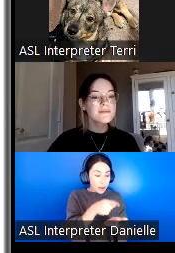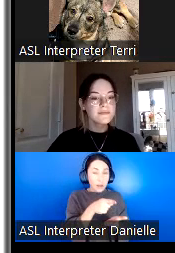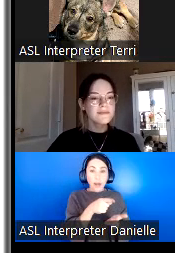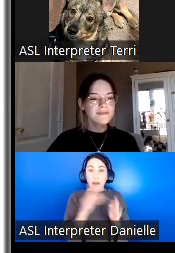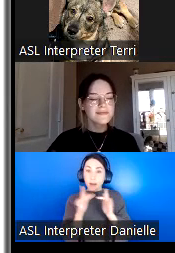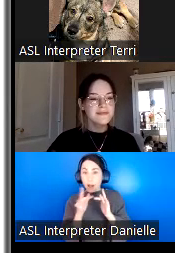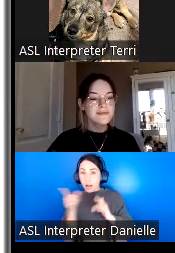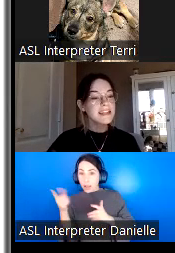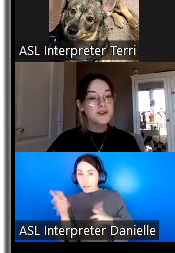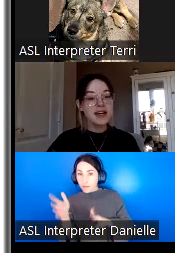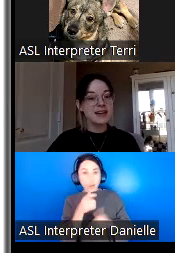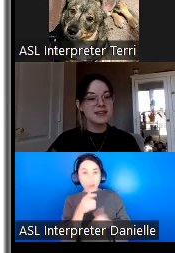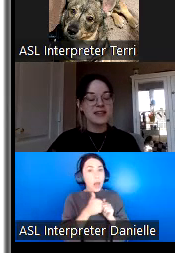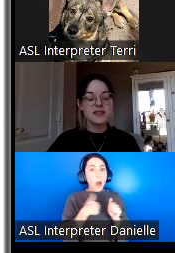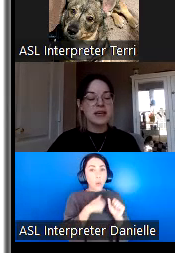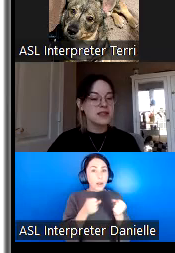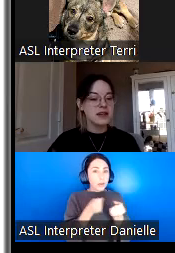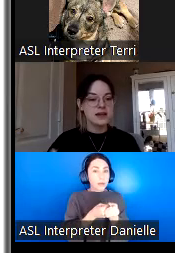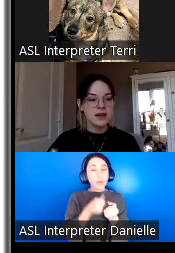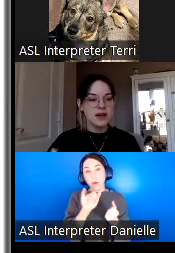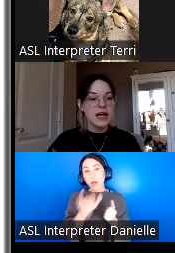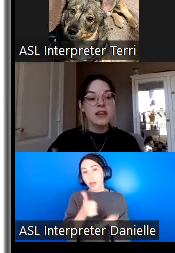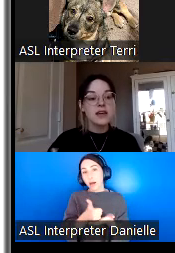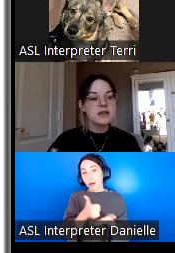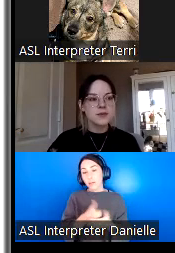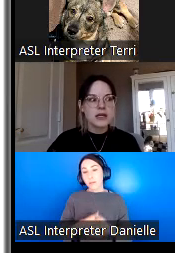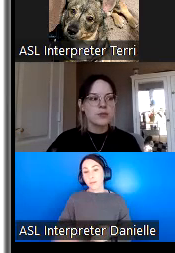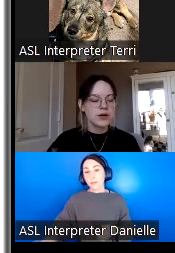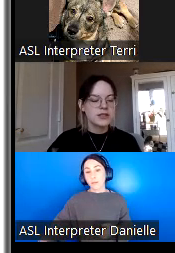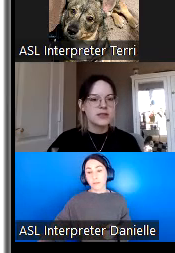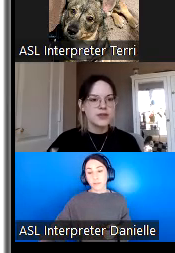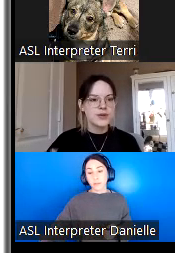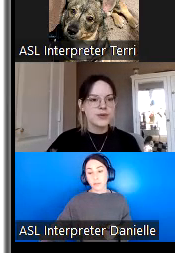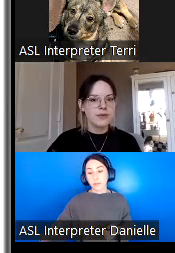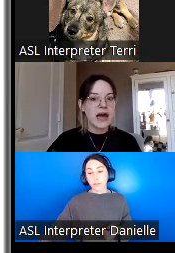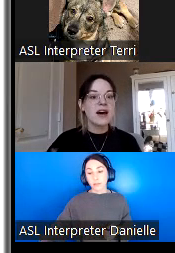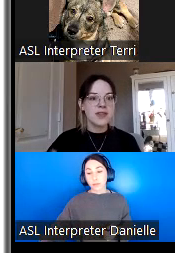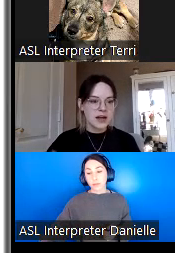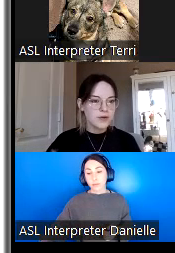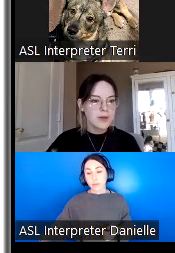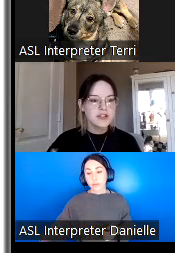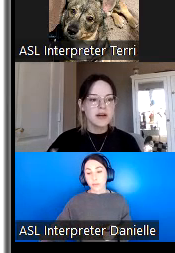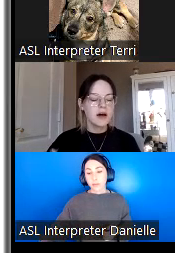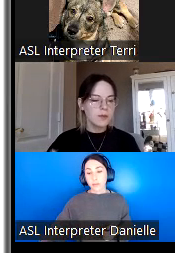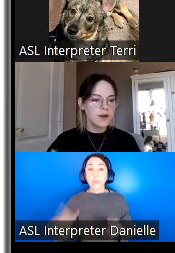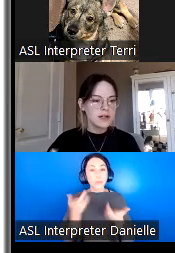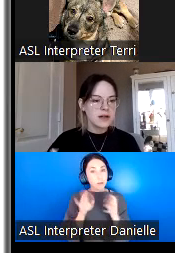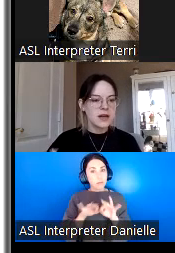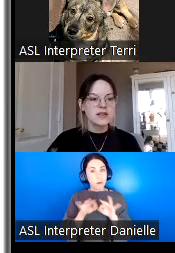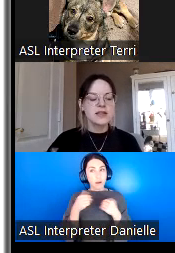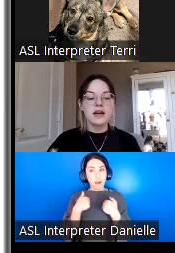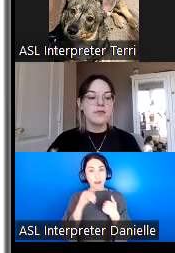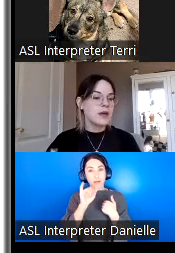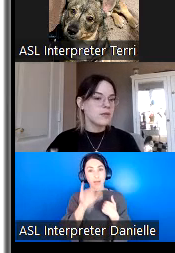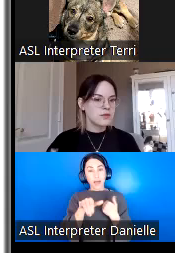So that helps. That's great. That's amazing. And I think it's really important to have that information up